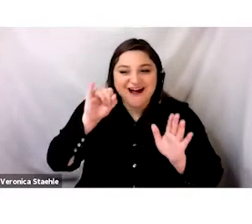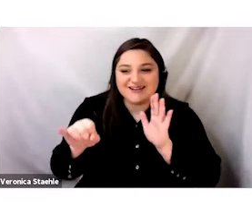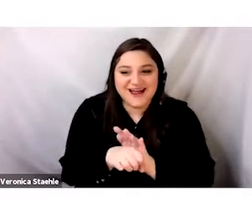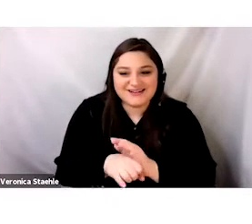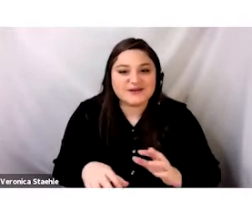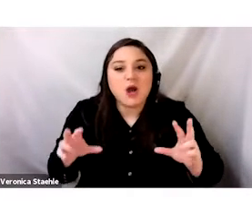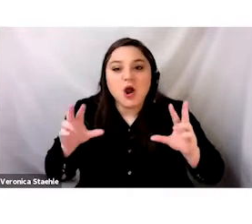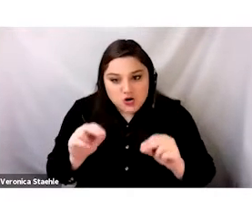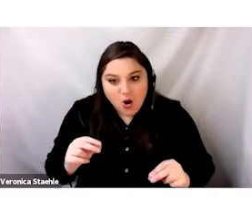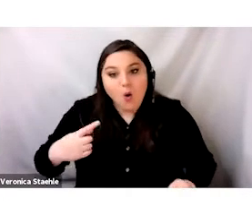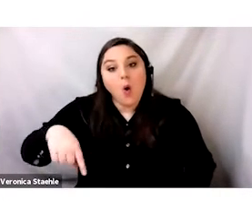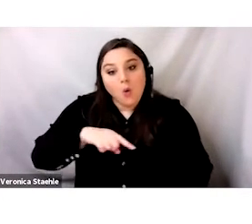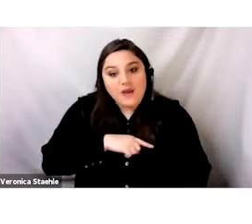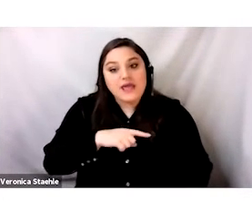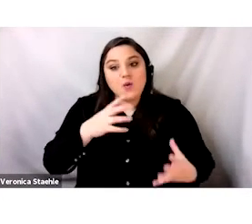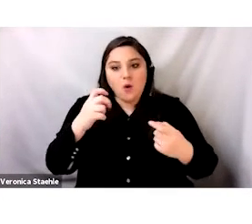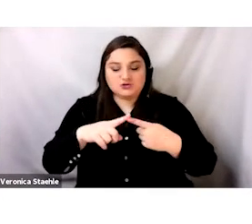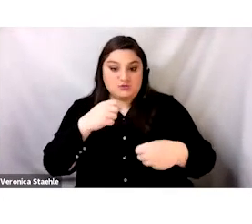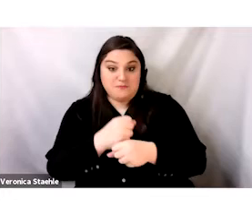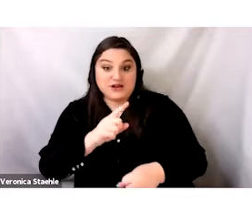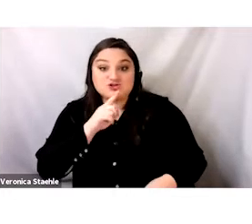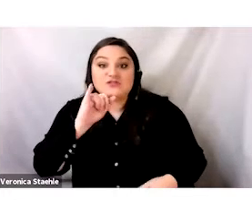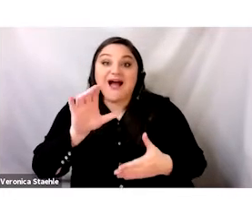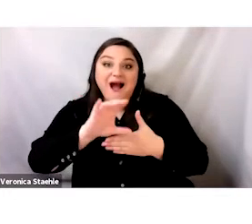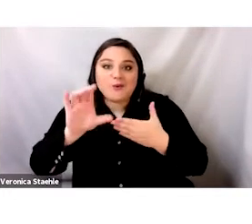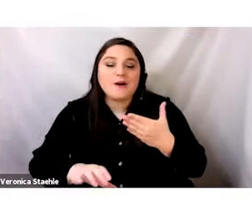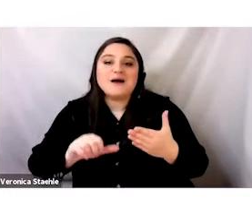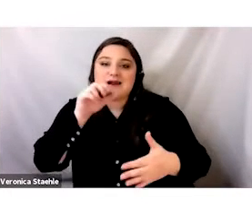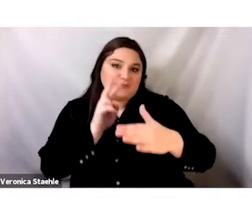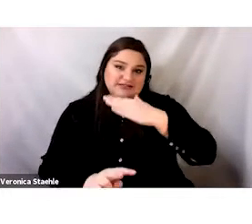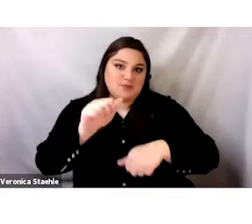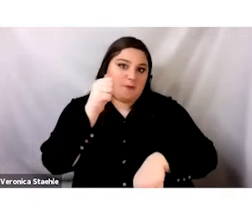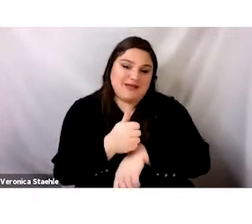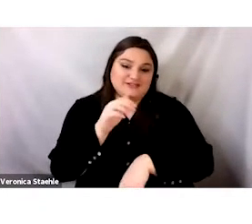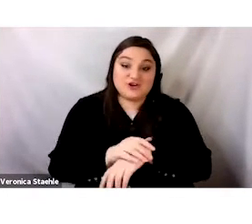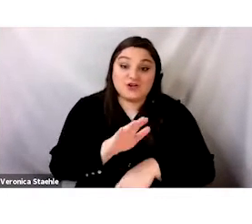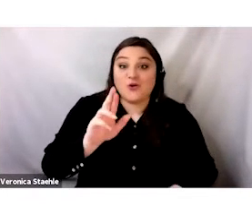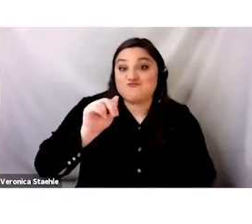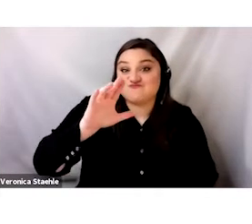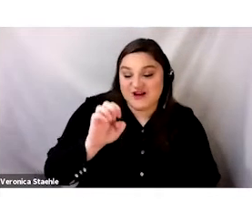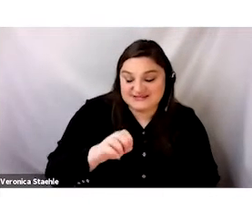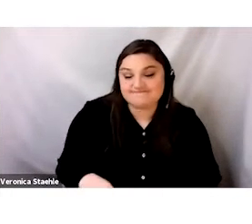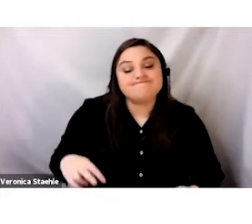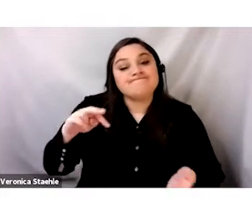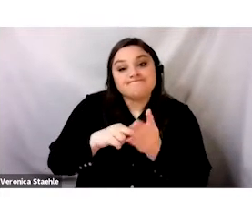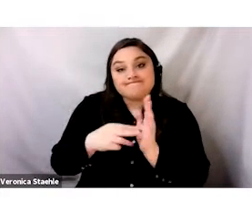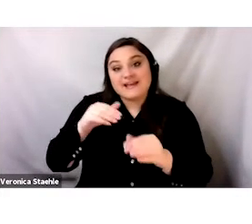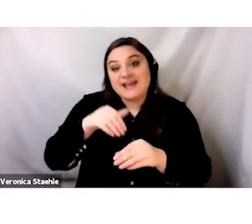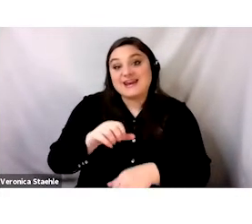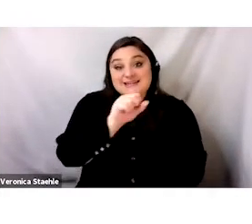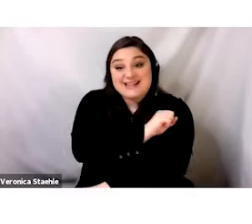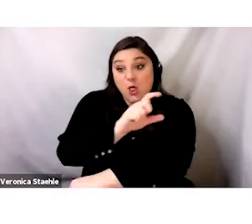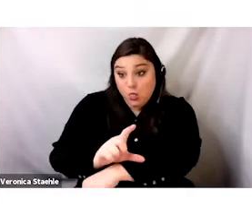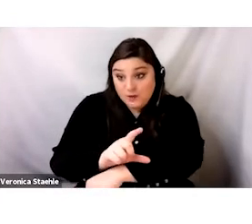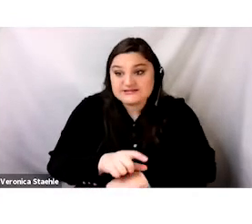not predictable based on someone's race. For example, in St. Louis, Missouri, in the United States, there is an 18-year life